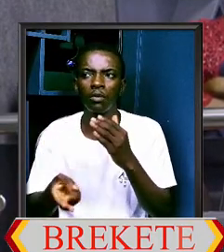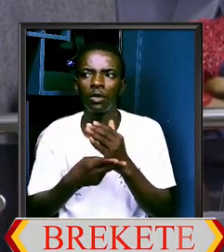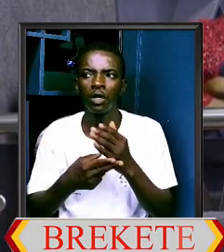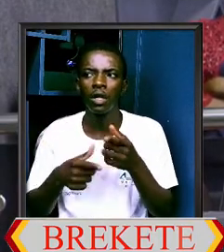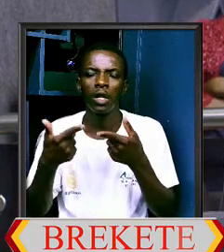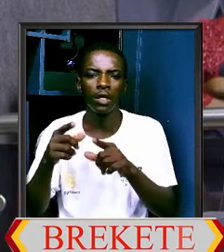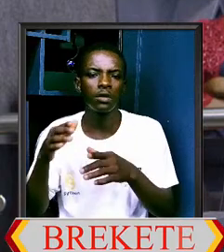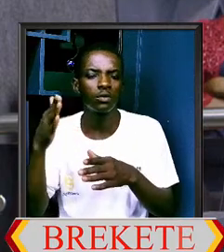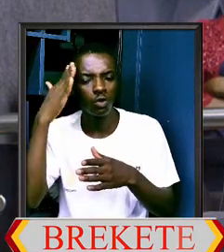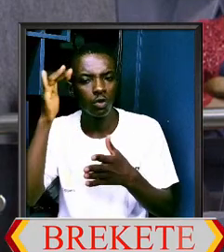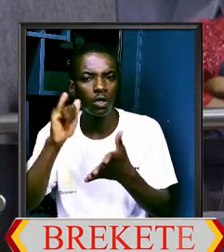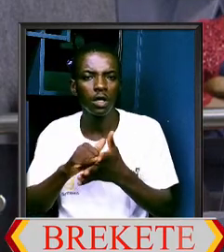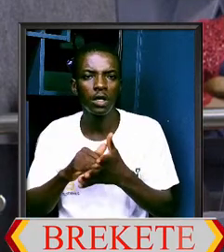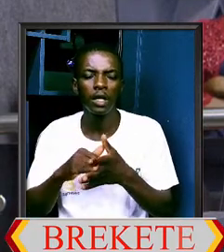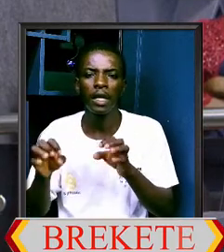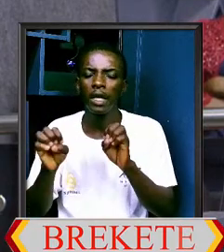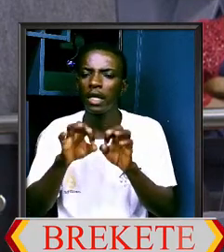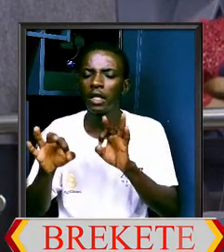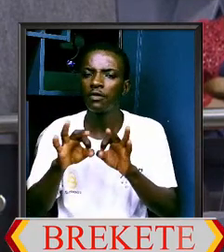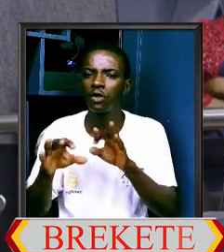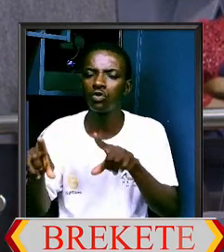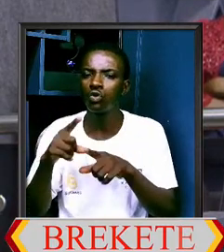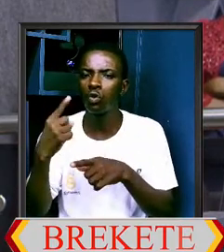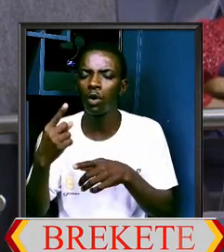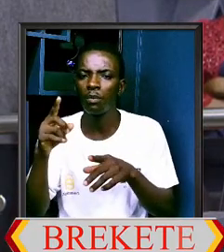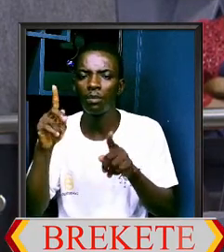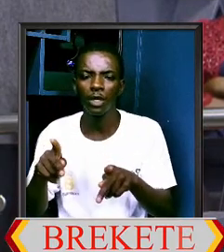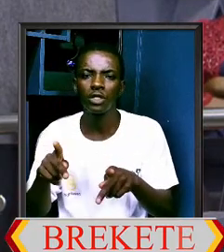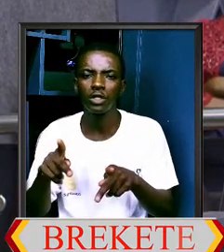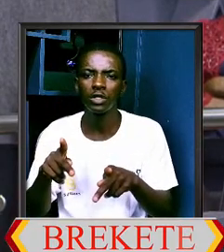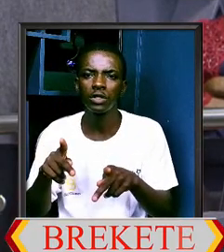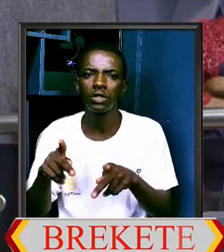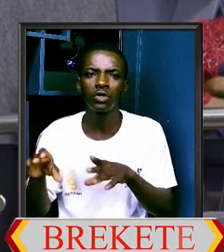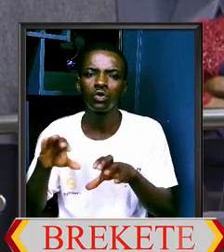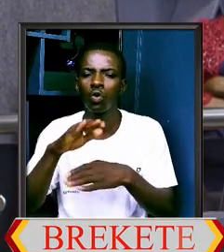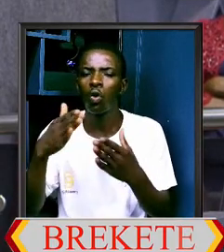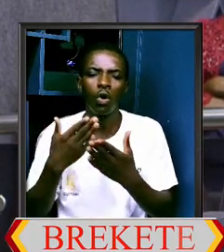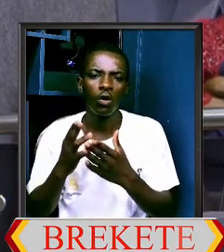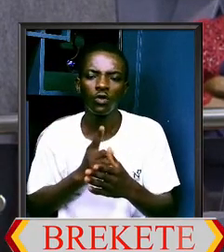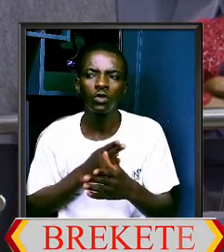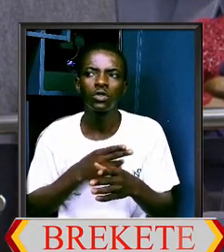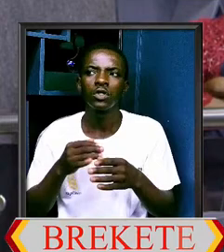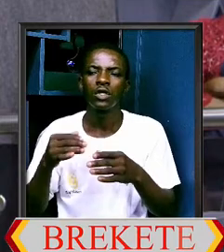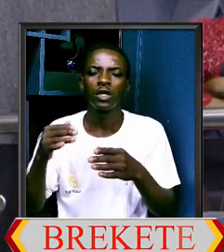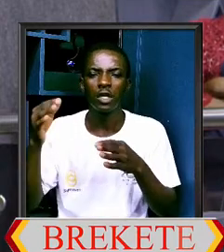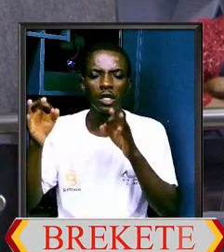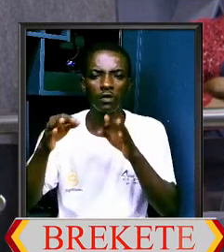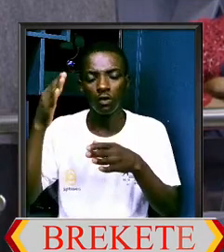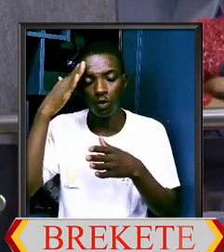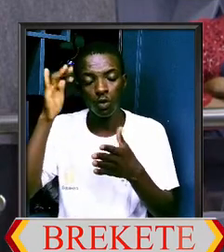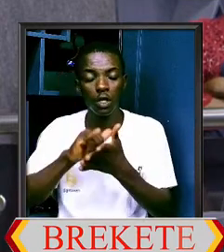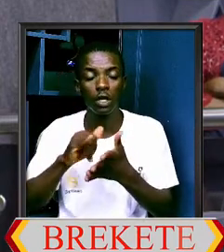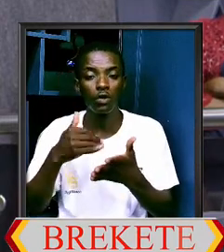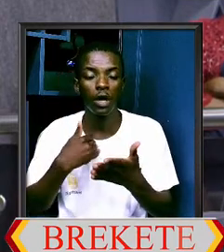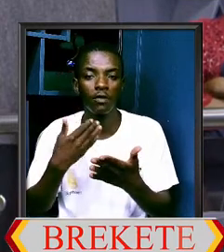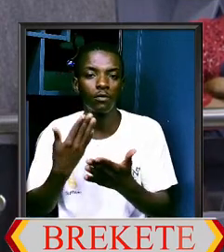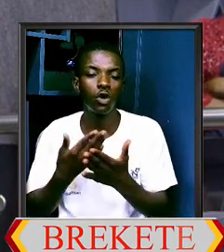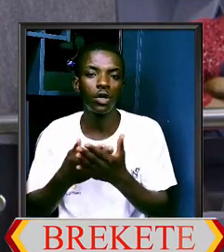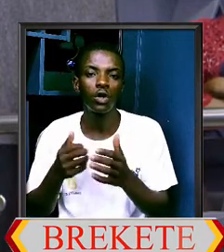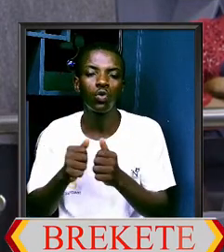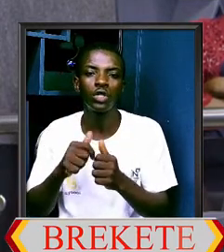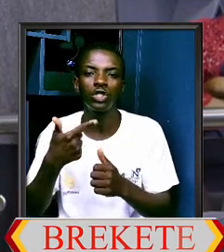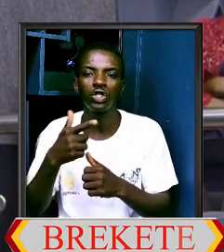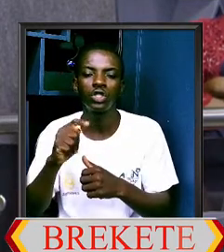make we let them know, say we, if they do one person bad, now all of us then do bad. If you know you have money with GT